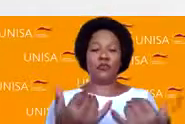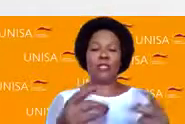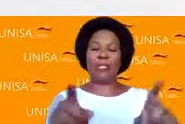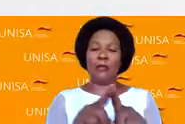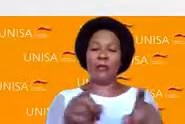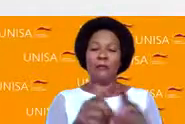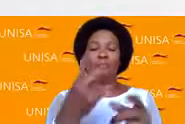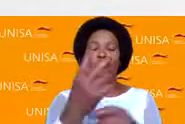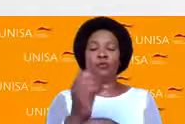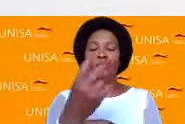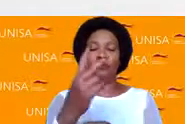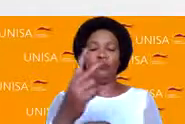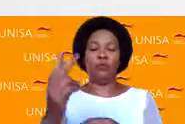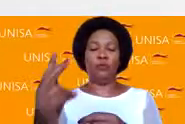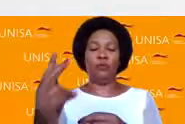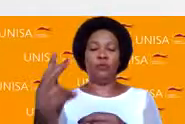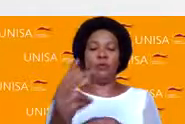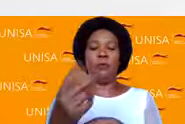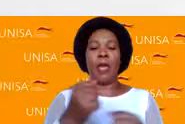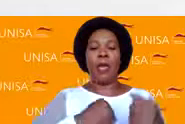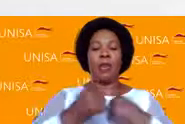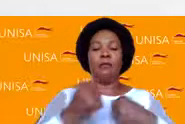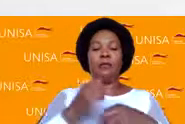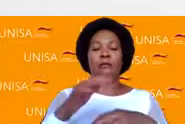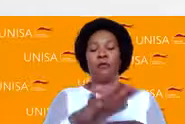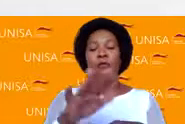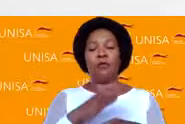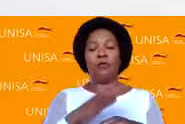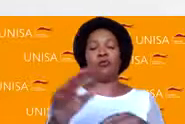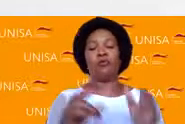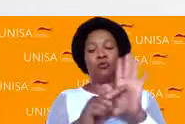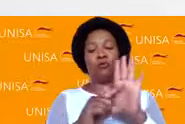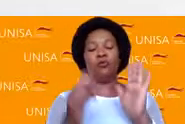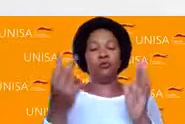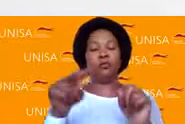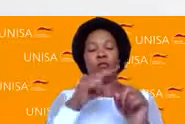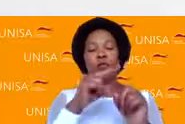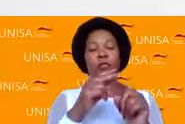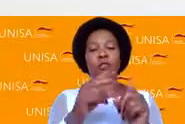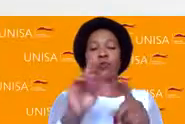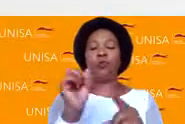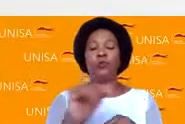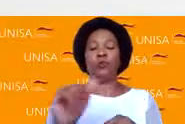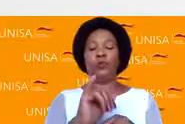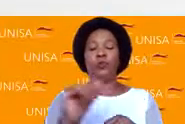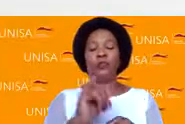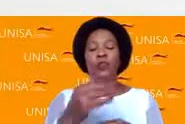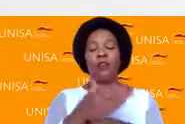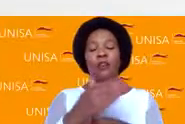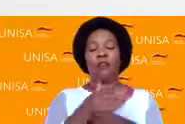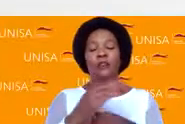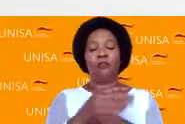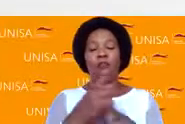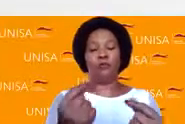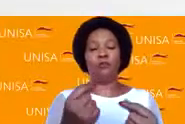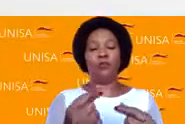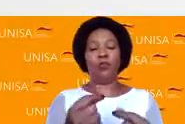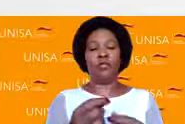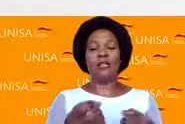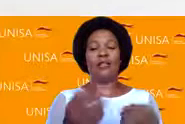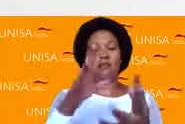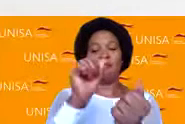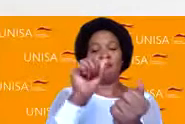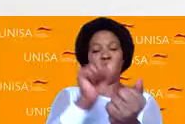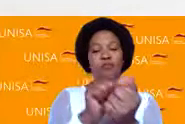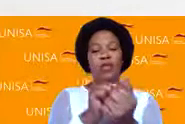the myAdmin portal we will look at now and what functions you can do there. So just to give you an overview, what is the